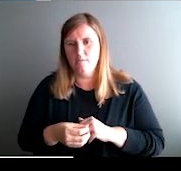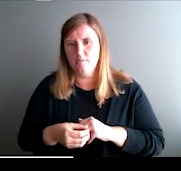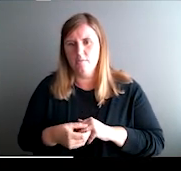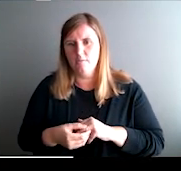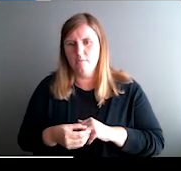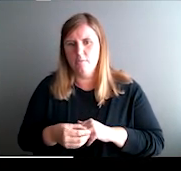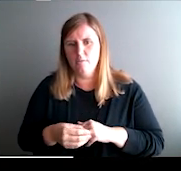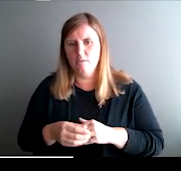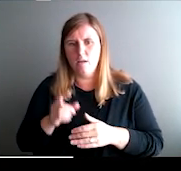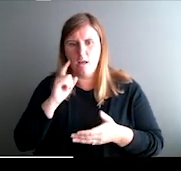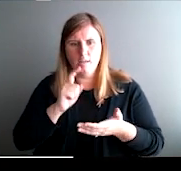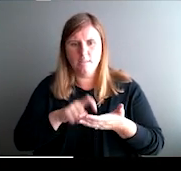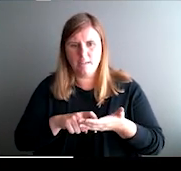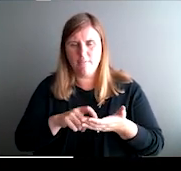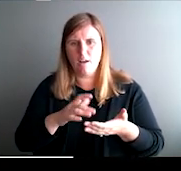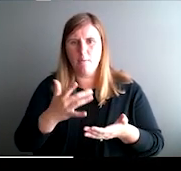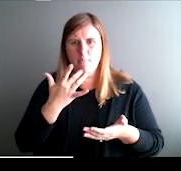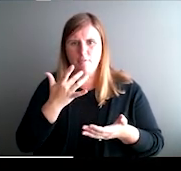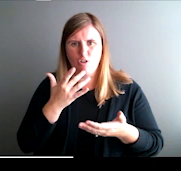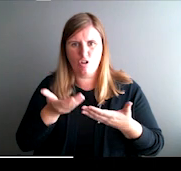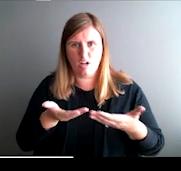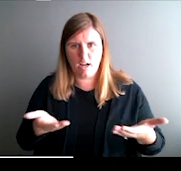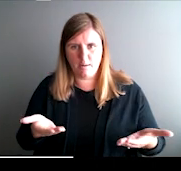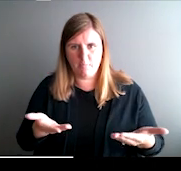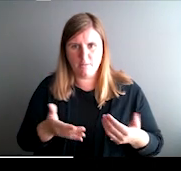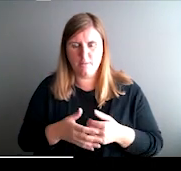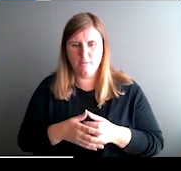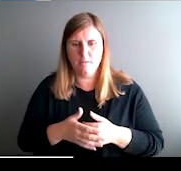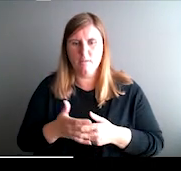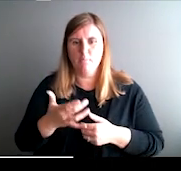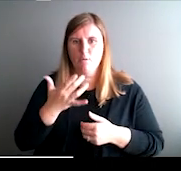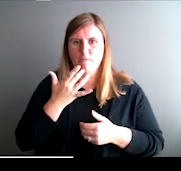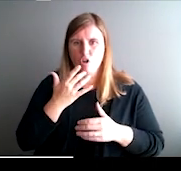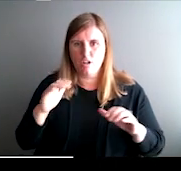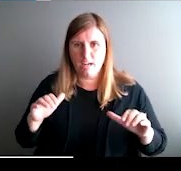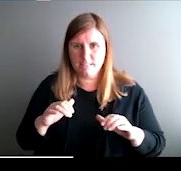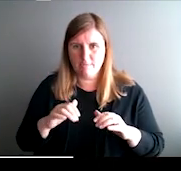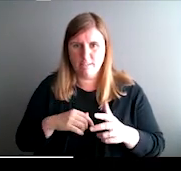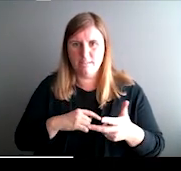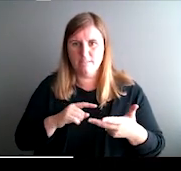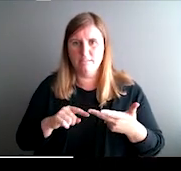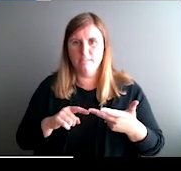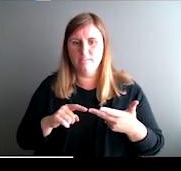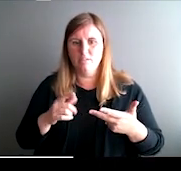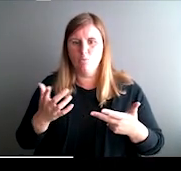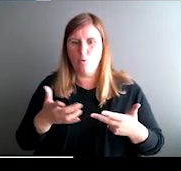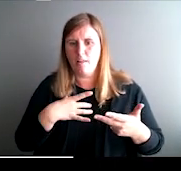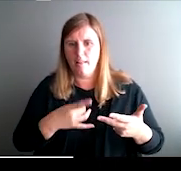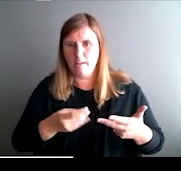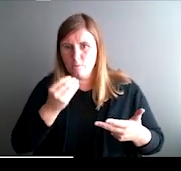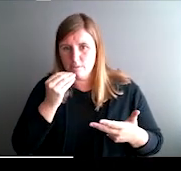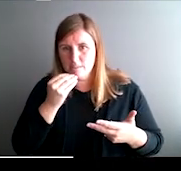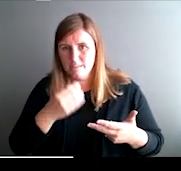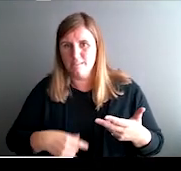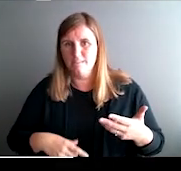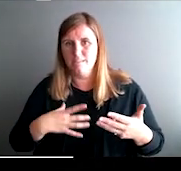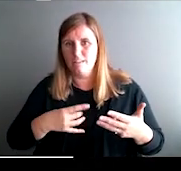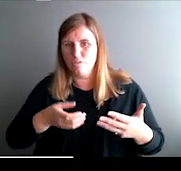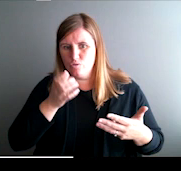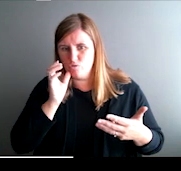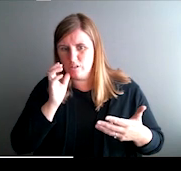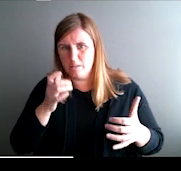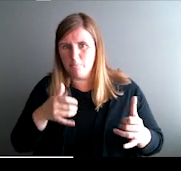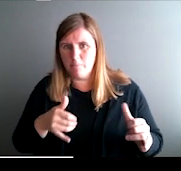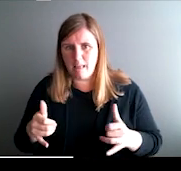identify preferred items, identify preferred activities, identify things the kiddo likes to eat, drink, engage in,